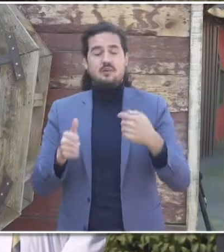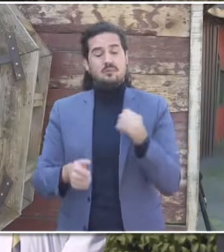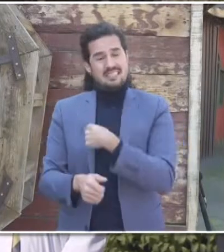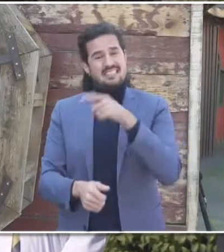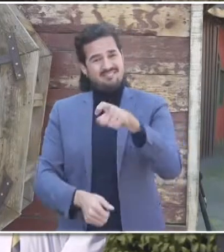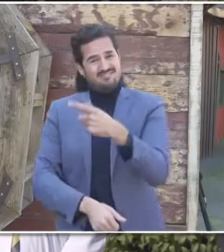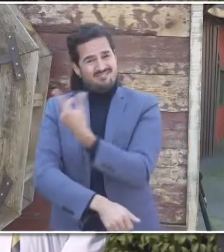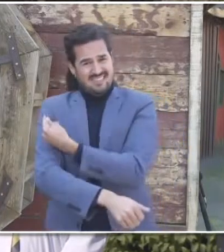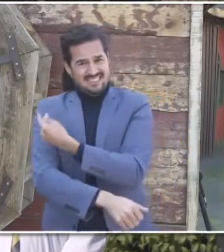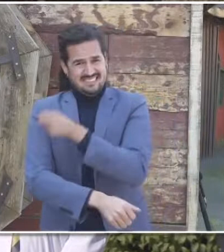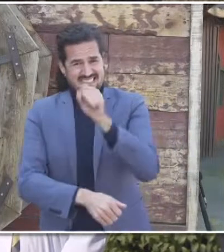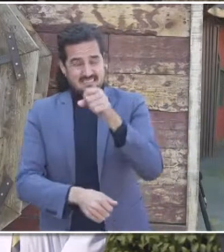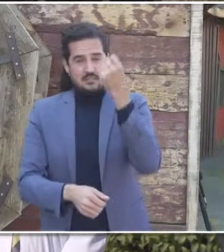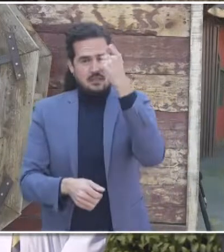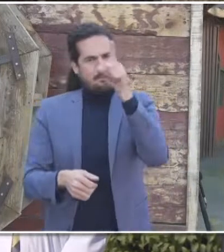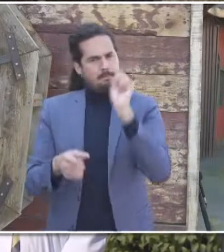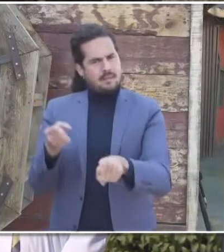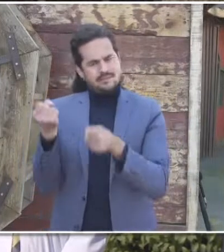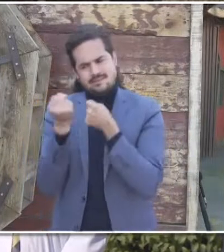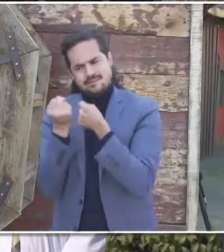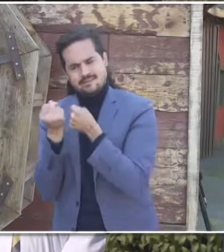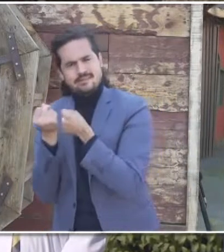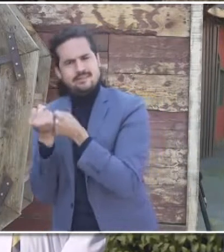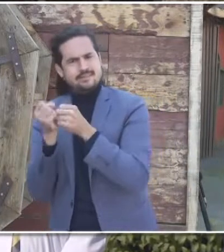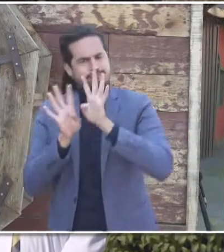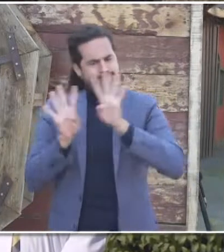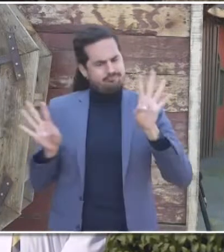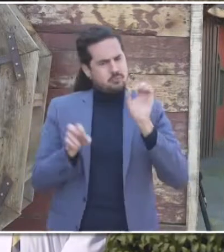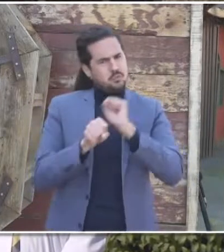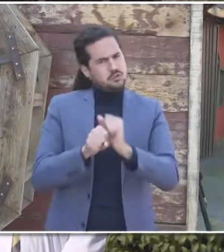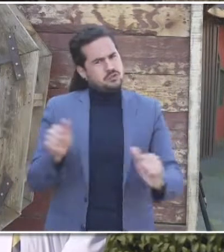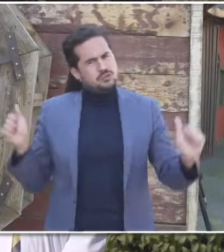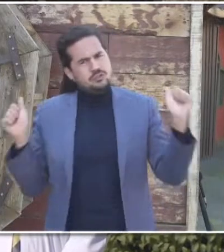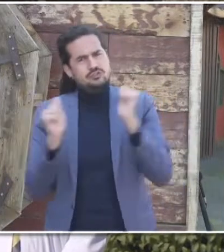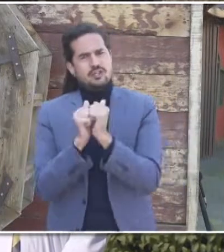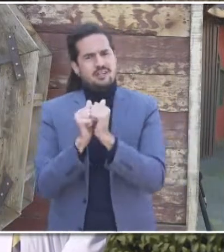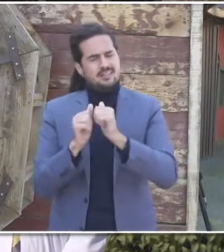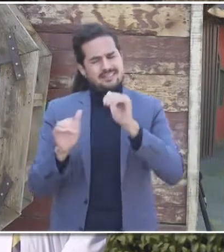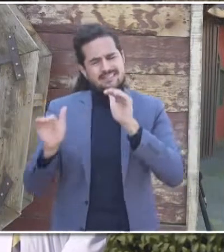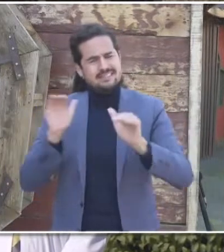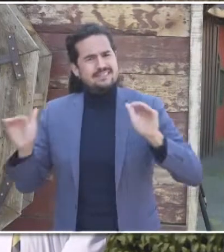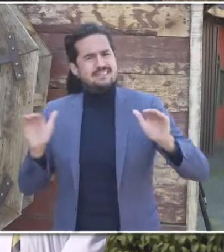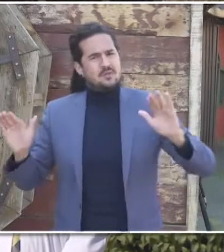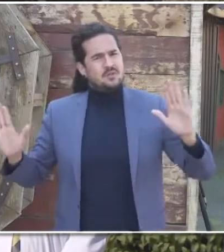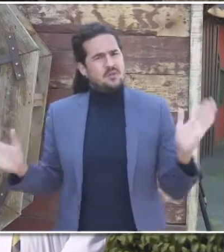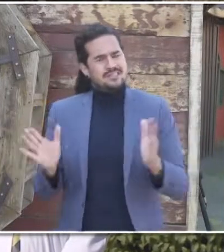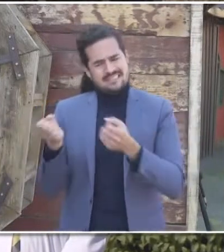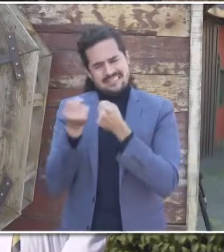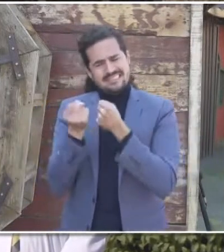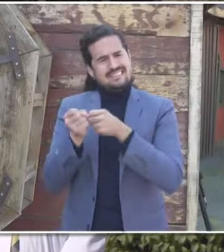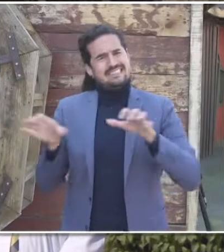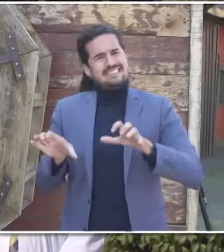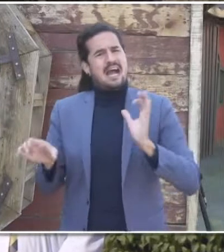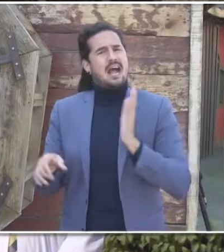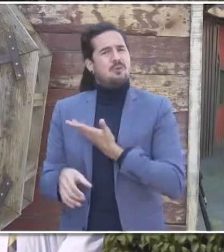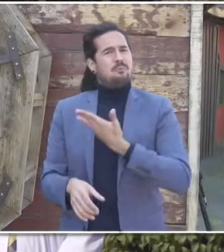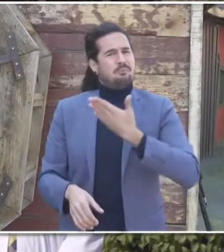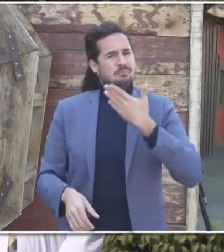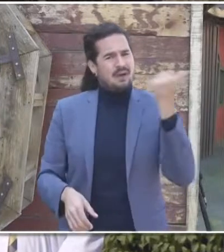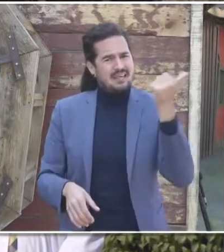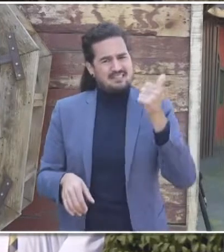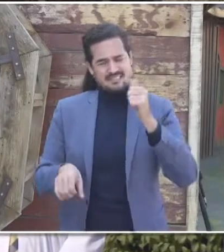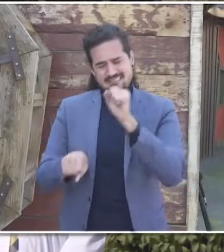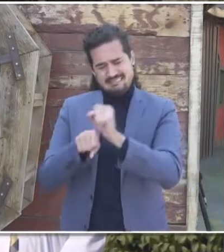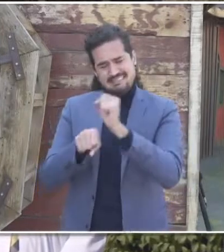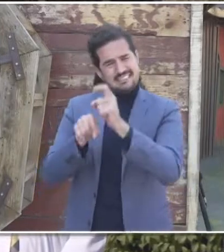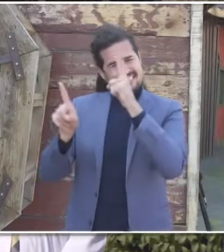other and encourage each other and know that we're doing the very best that we can at all levels to get these vaccines into the arms of as